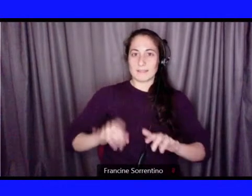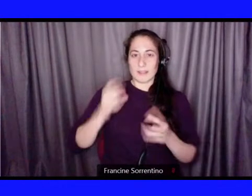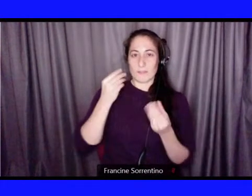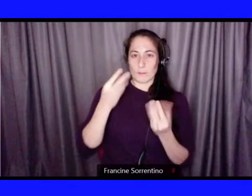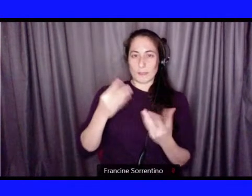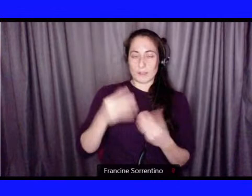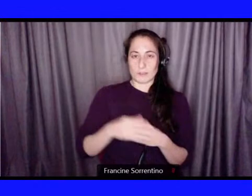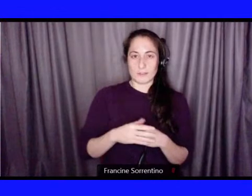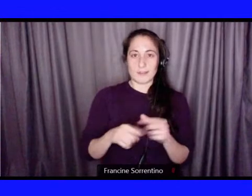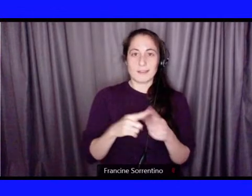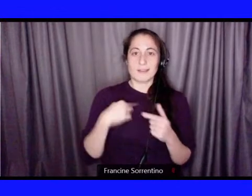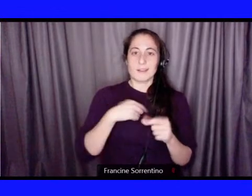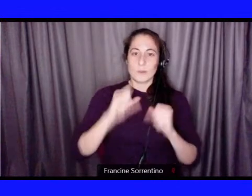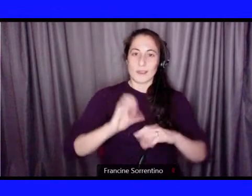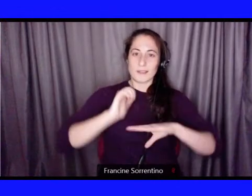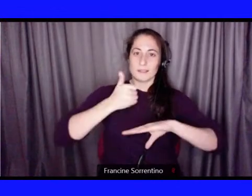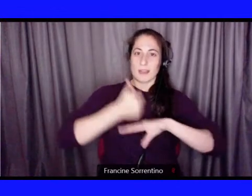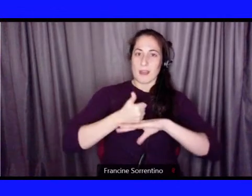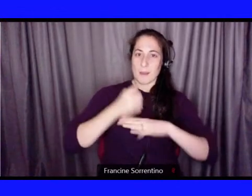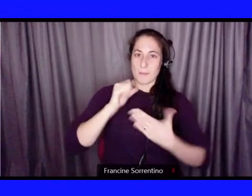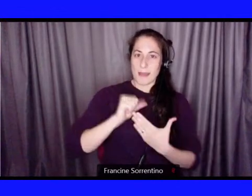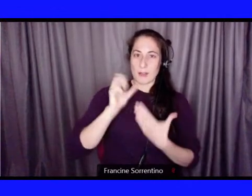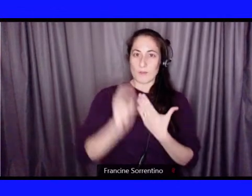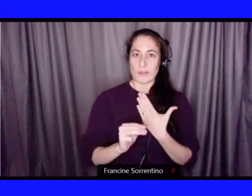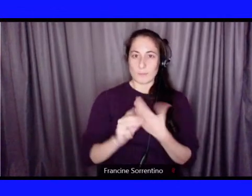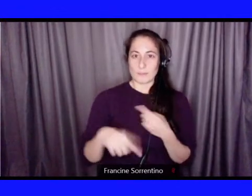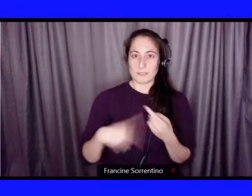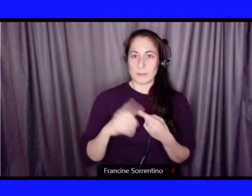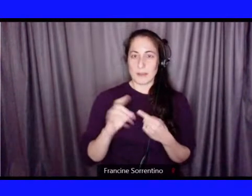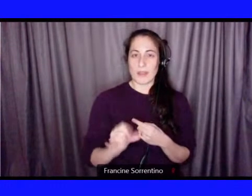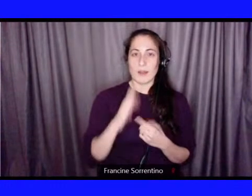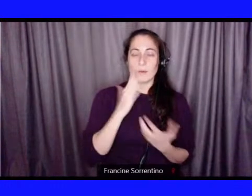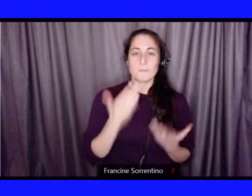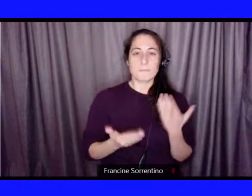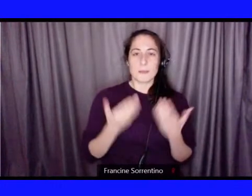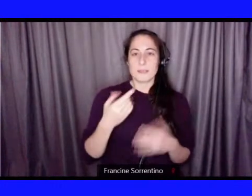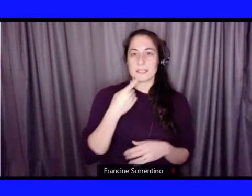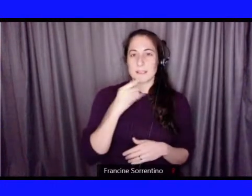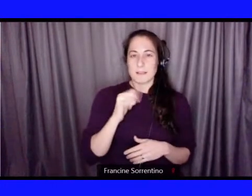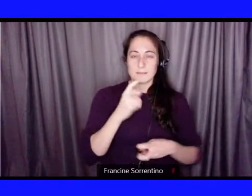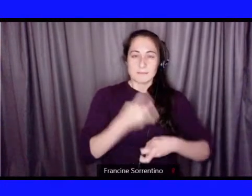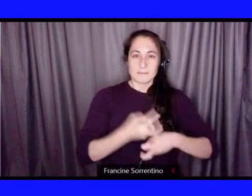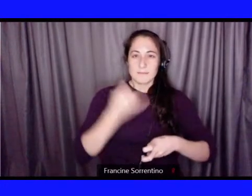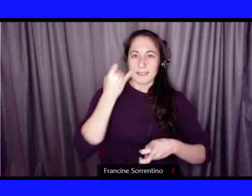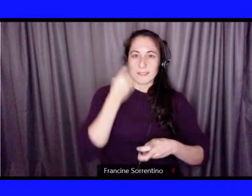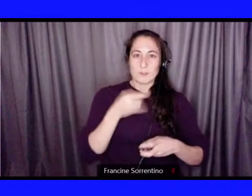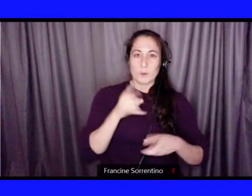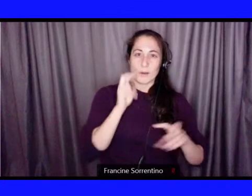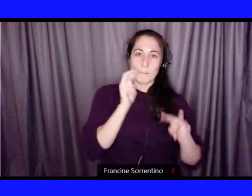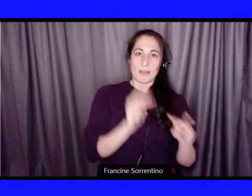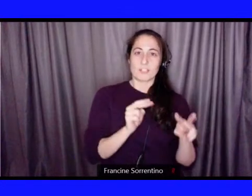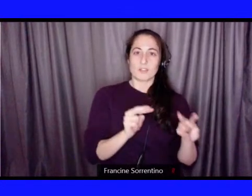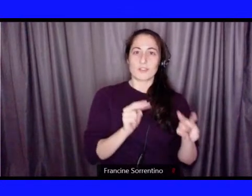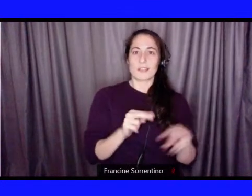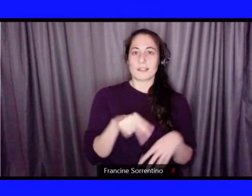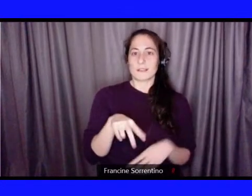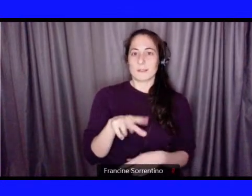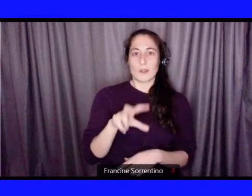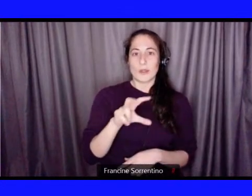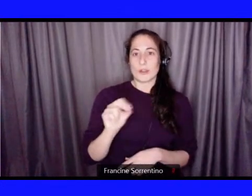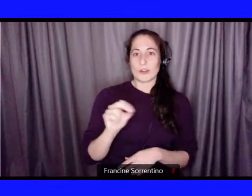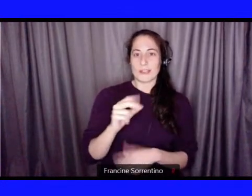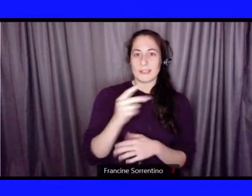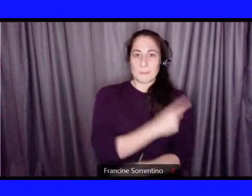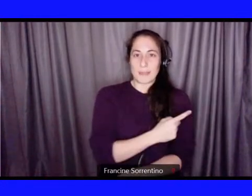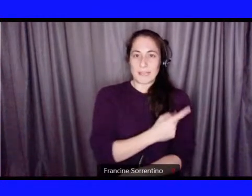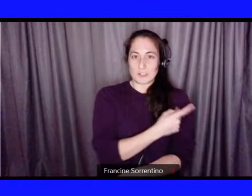score is concerning, right? And so maybe earlier intervention with a rapid response team, getting physicians